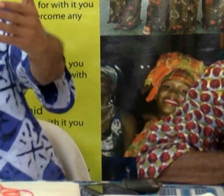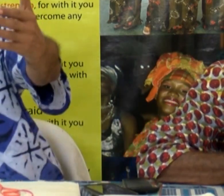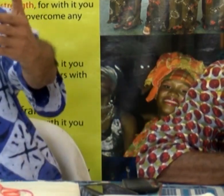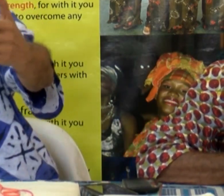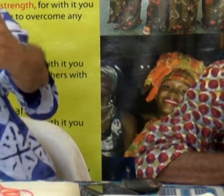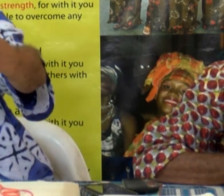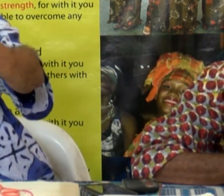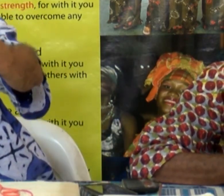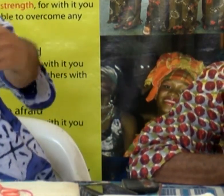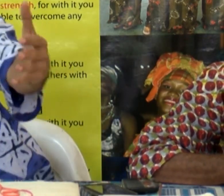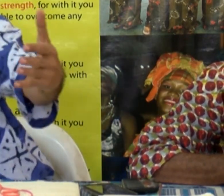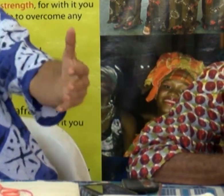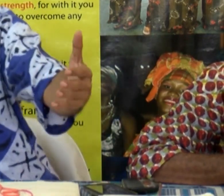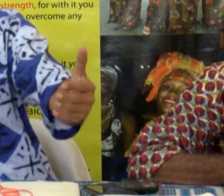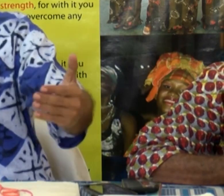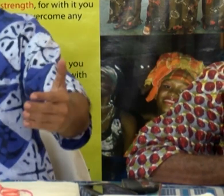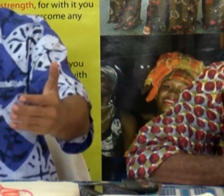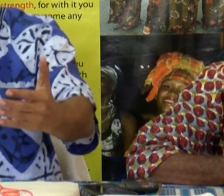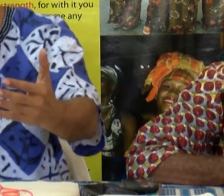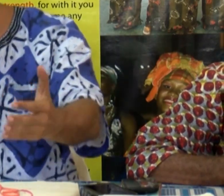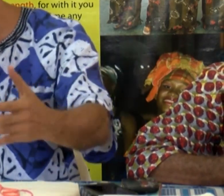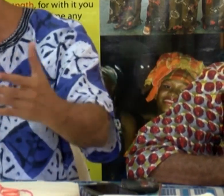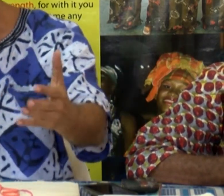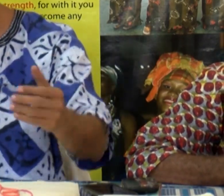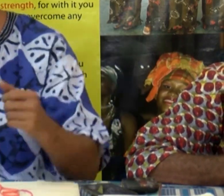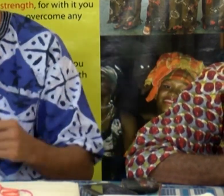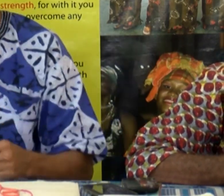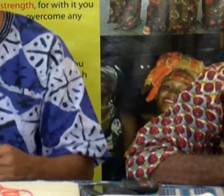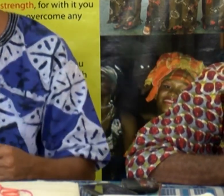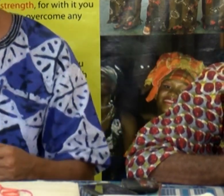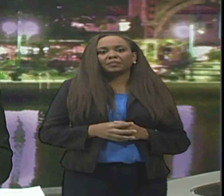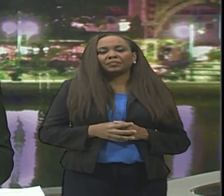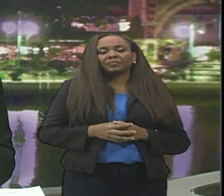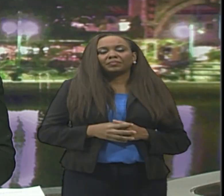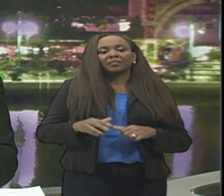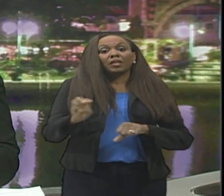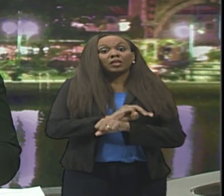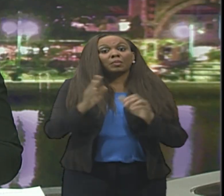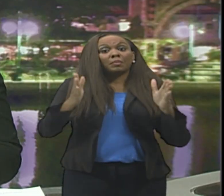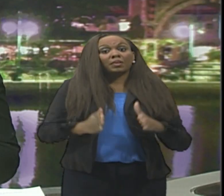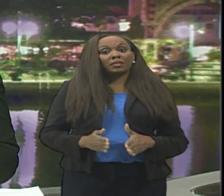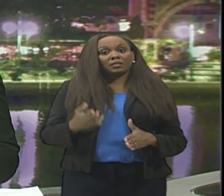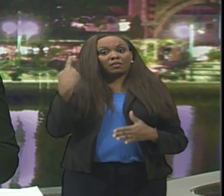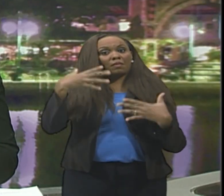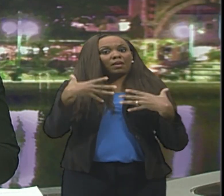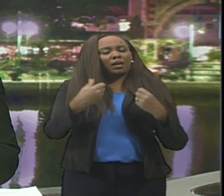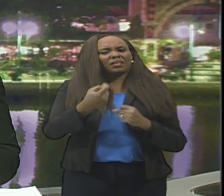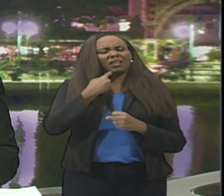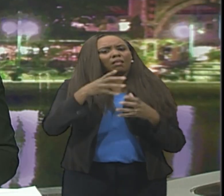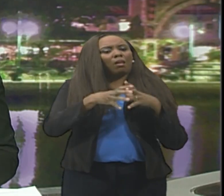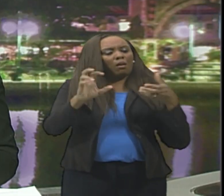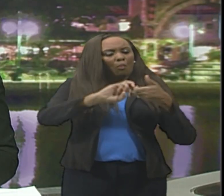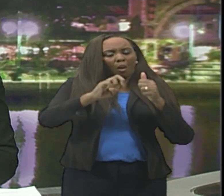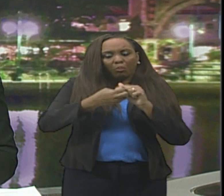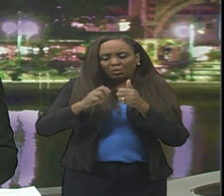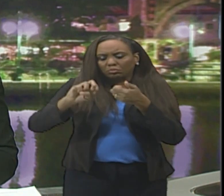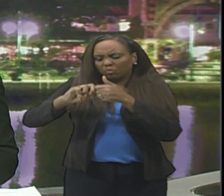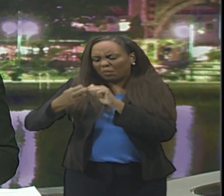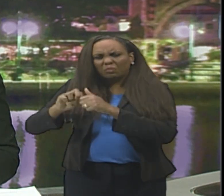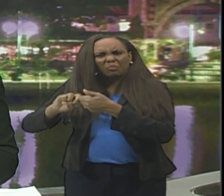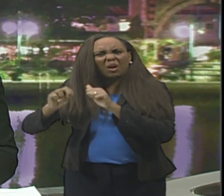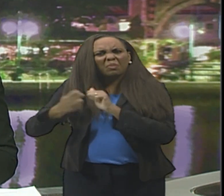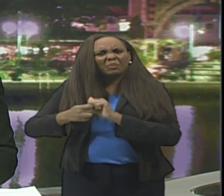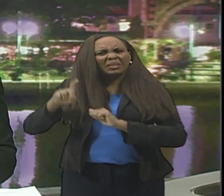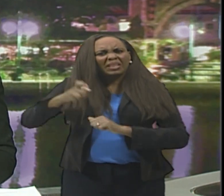public at all times. Kareem Smith, CBC News. The health minister says a number of issues have to be